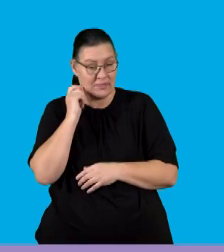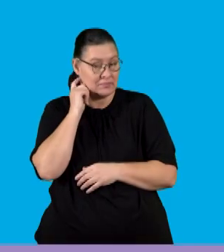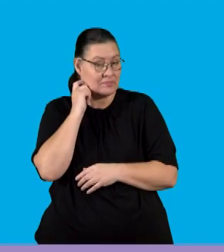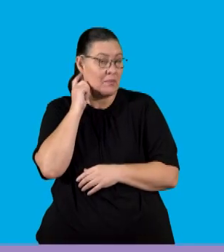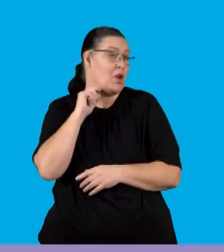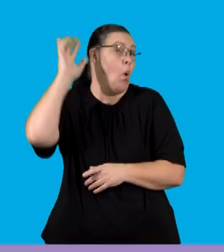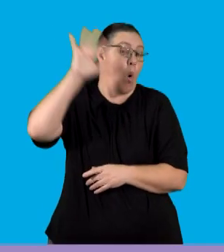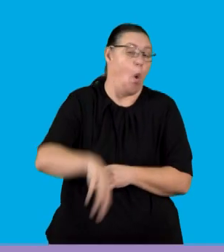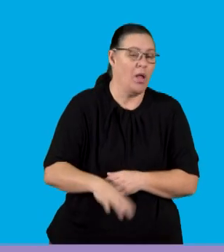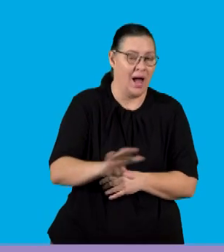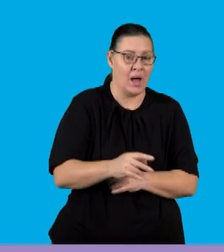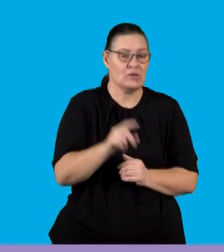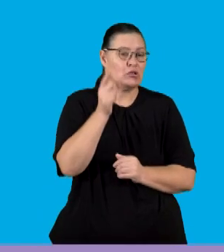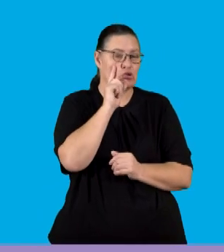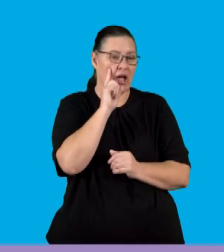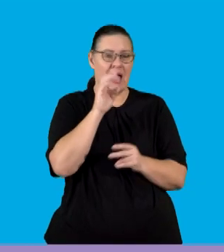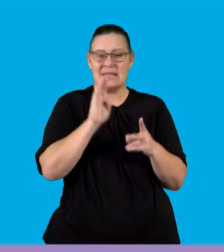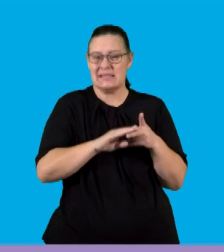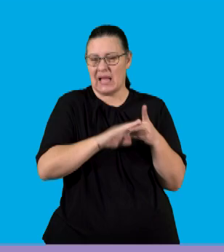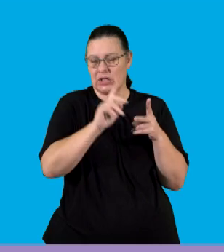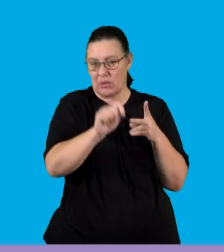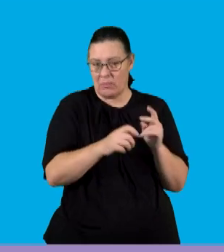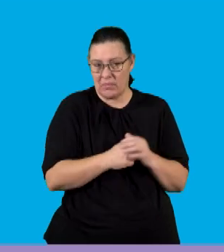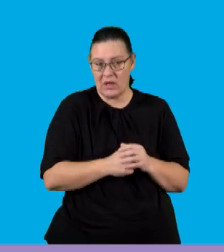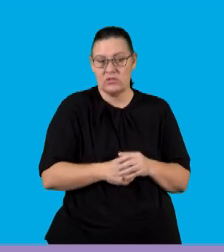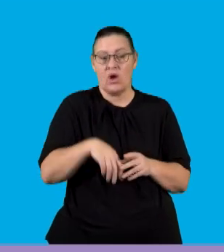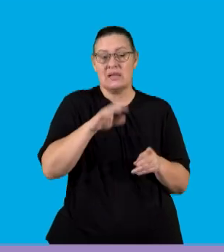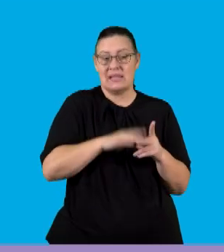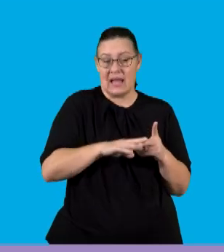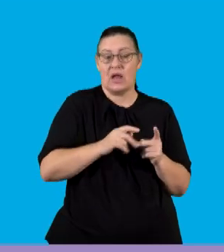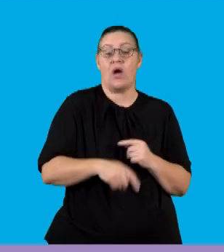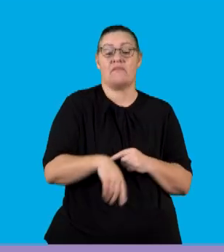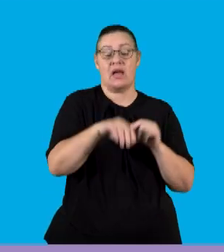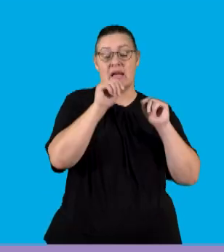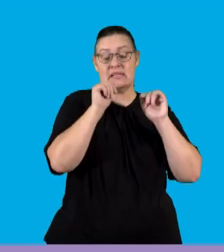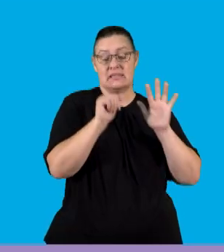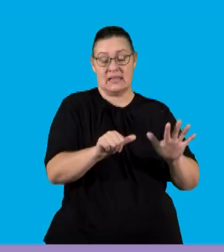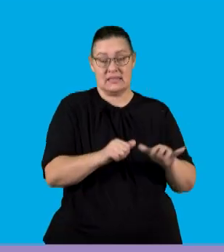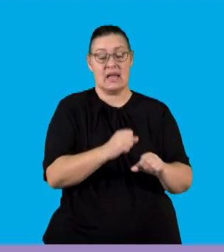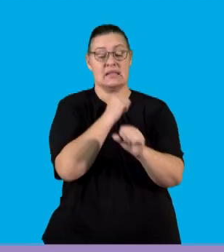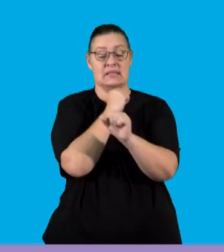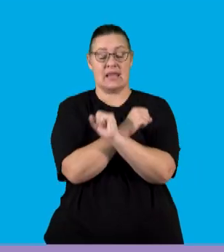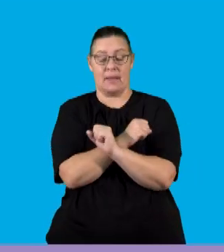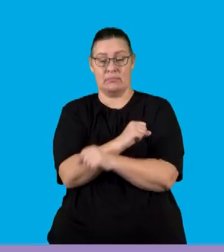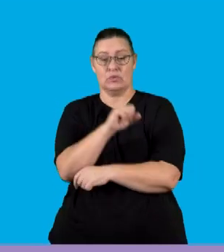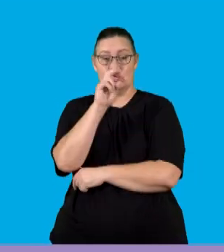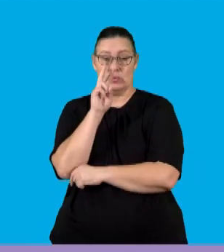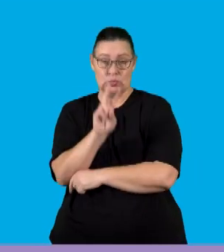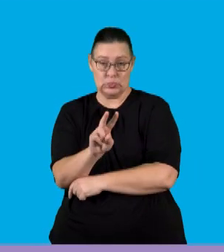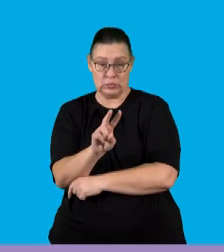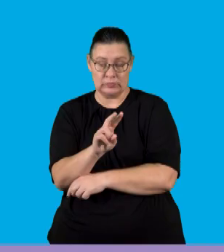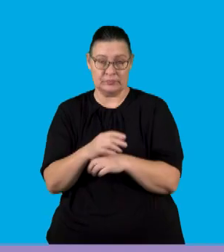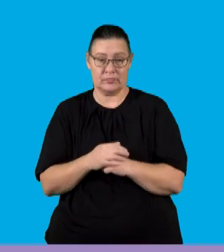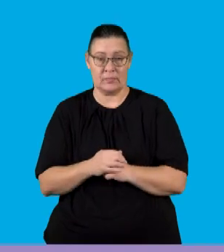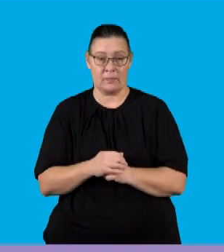terms, not necessarily all of them. Let's check with the second term. Now the second term, again, we are taking our constant difference, which is